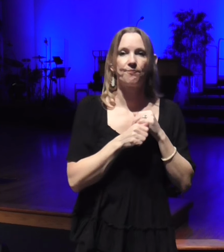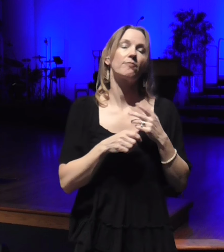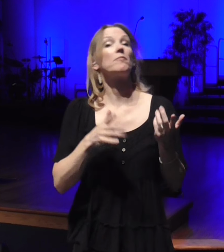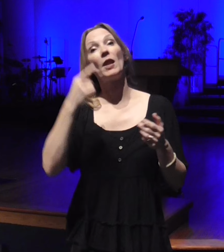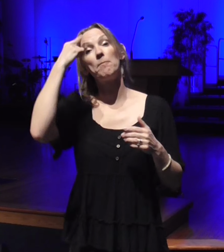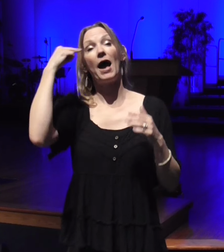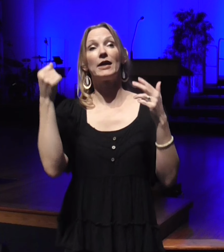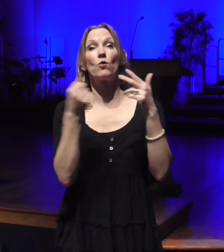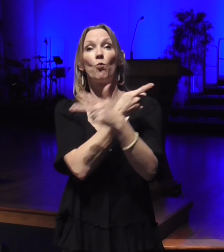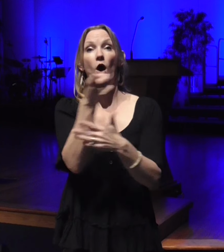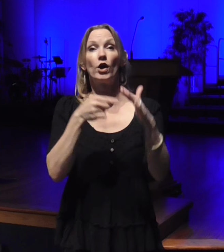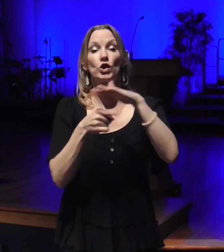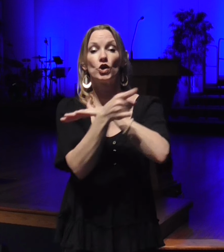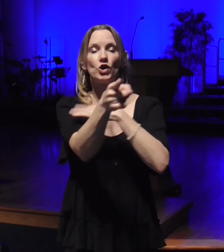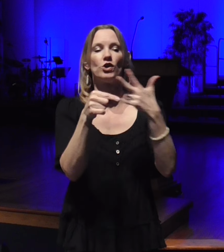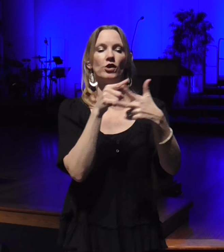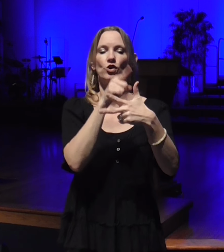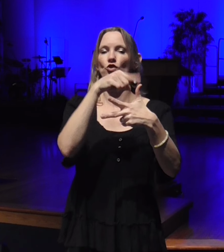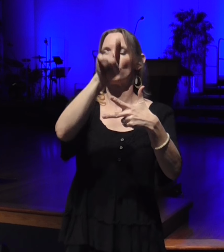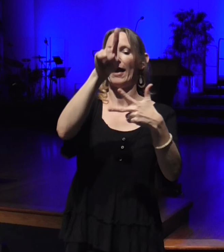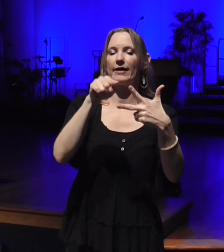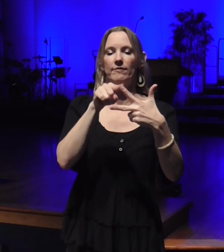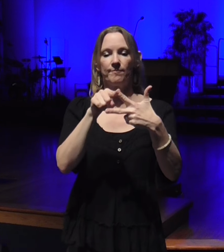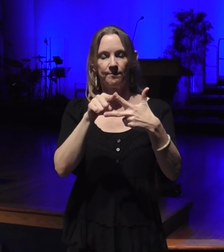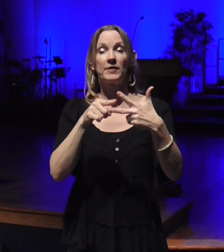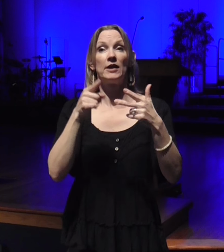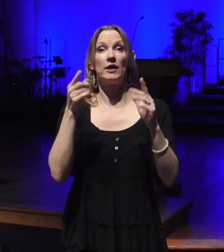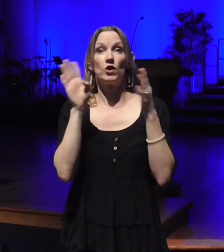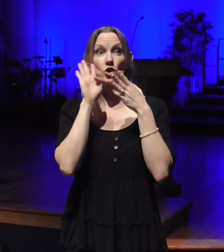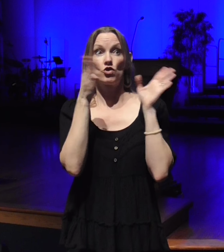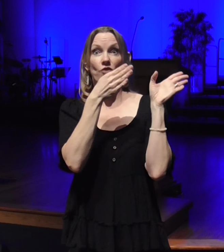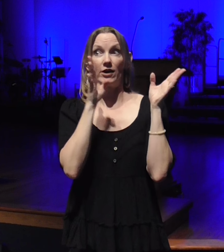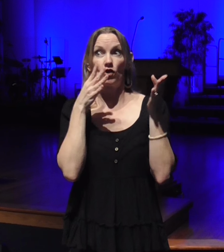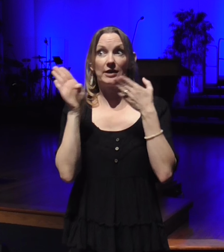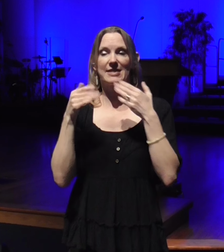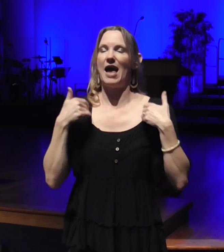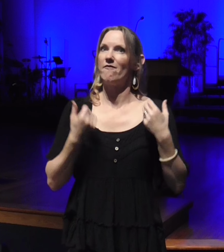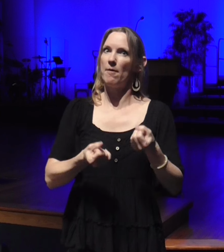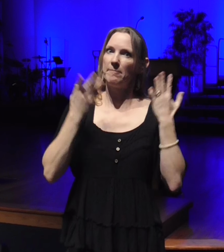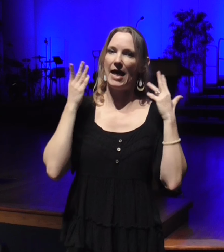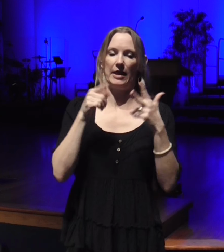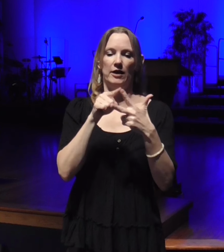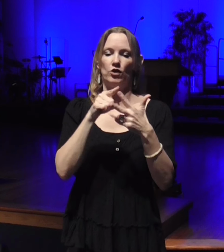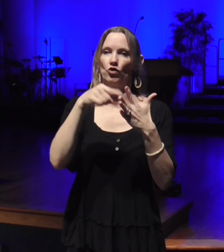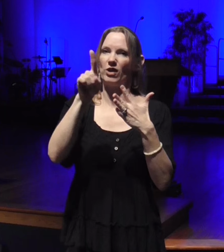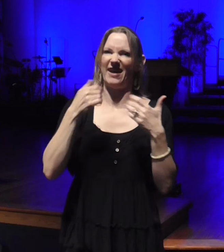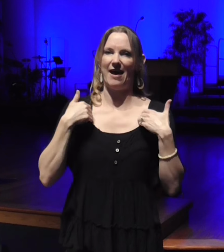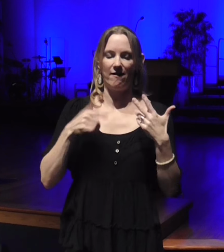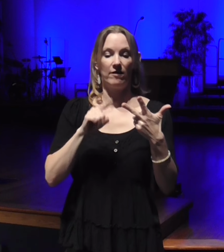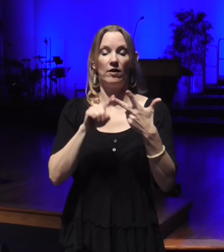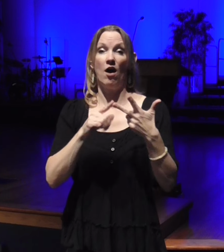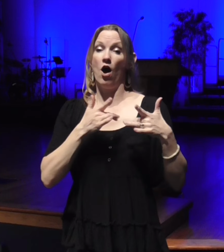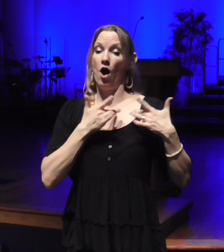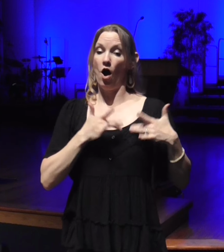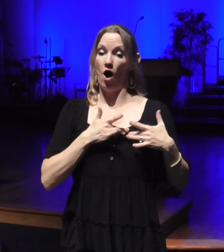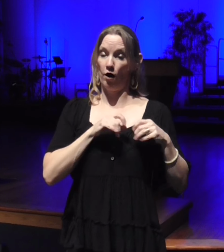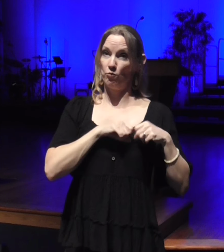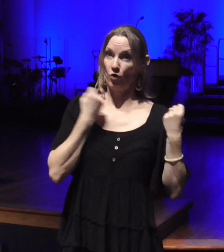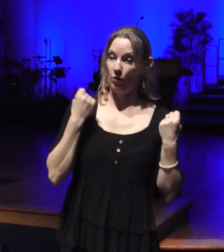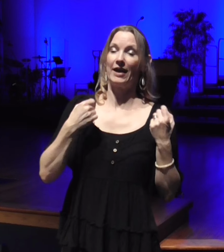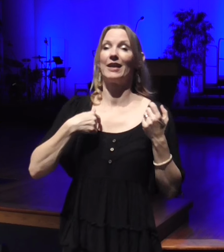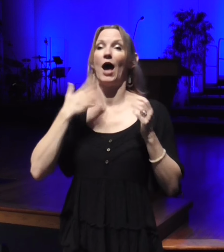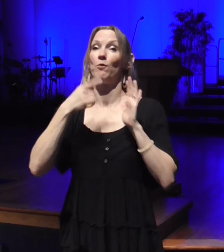Wandering mind? Check. Distractions? Tons of them. Check. A broken heart? I'll show you mine if you